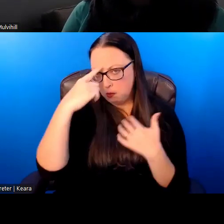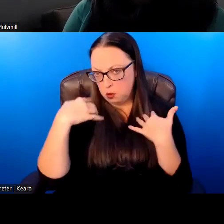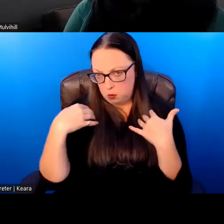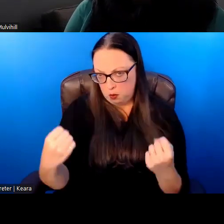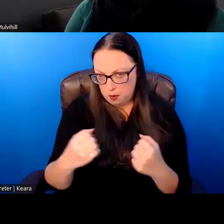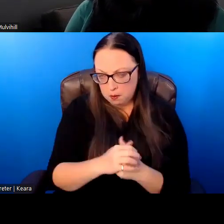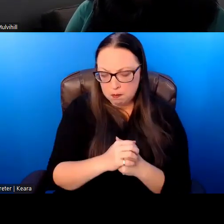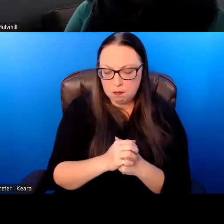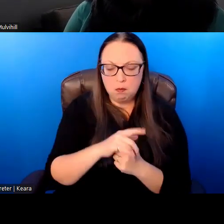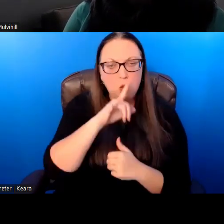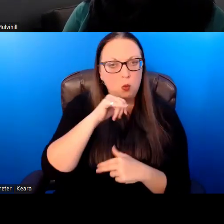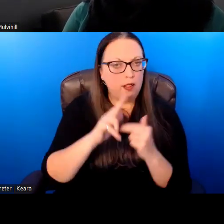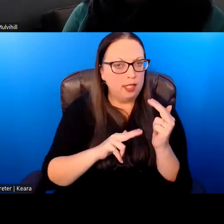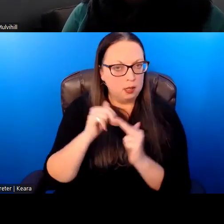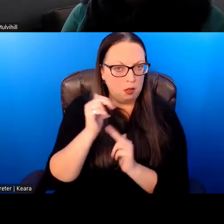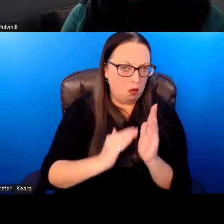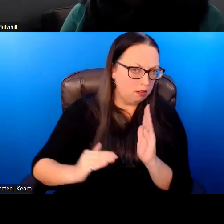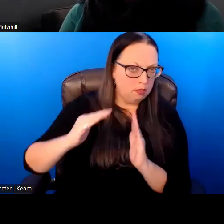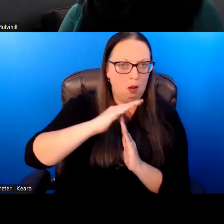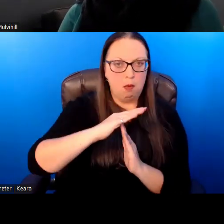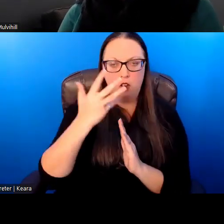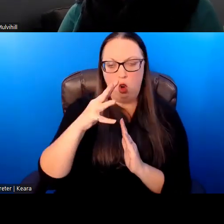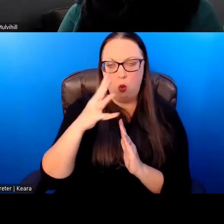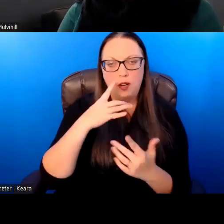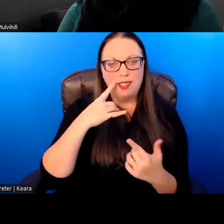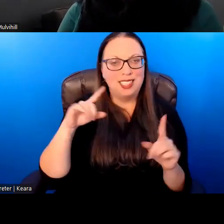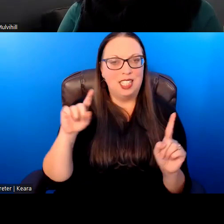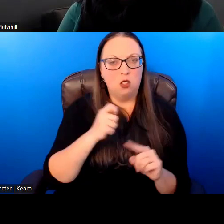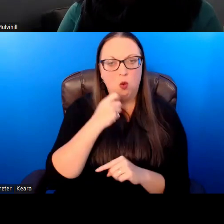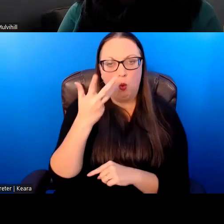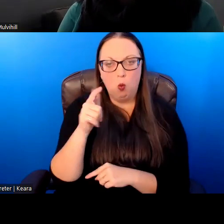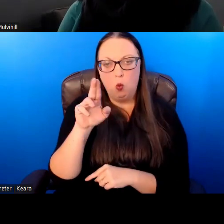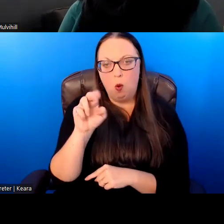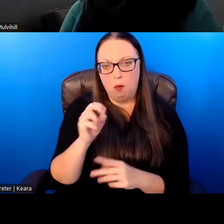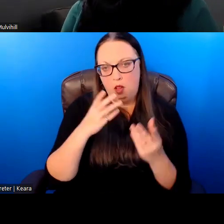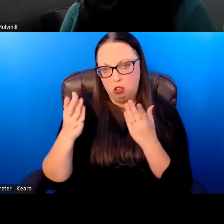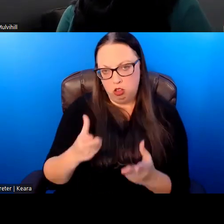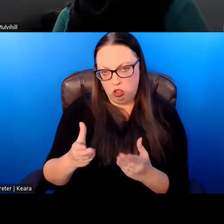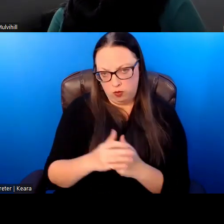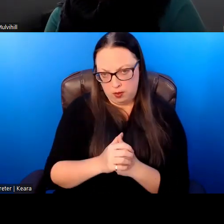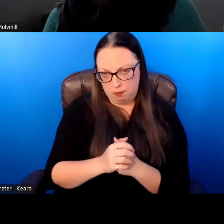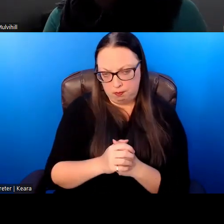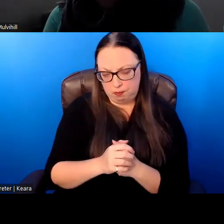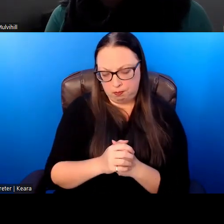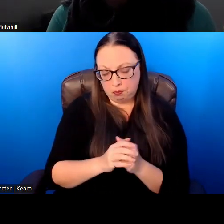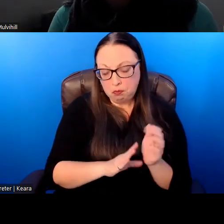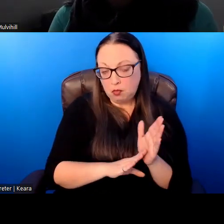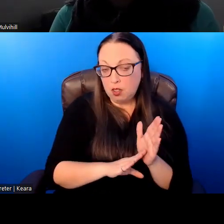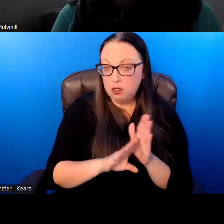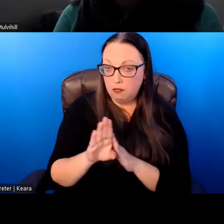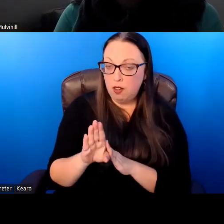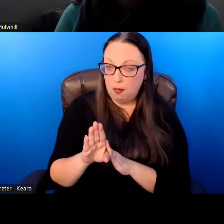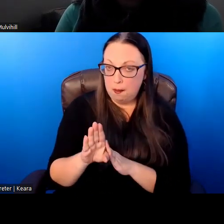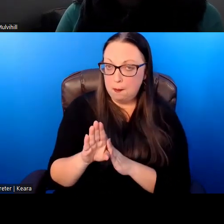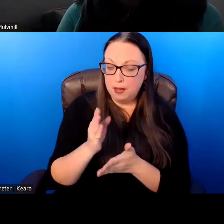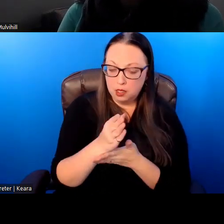noted, it's really built on top of an already successful Warm Line service. And it was actually developed as